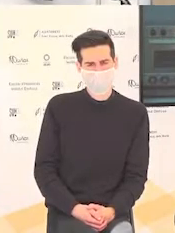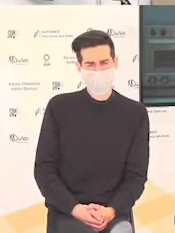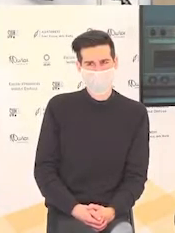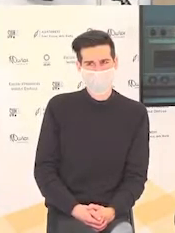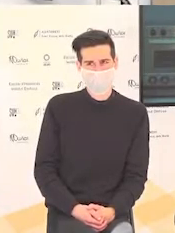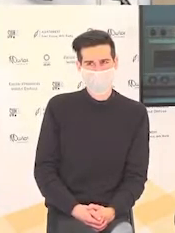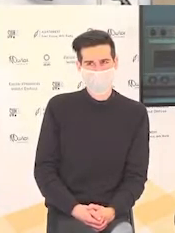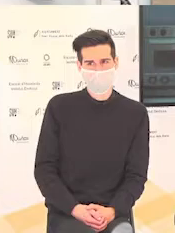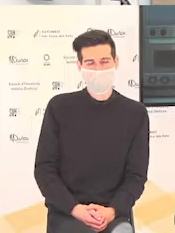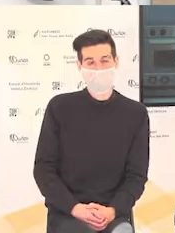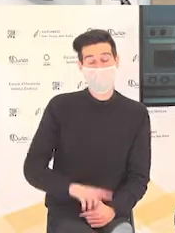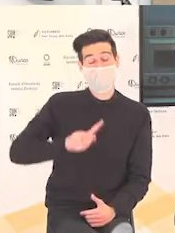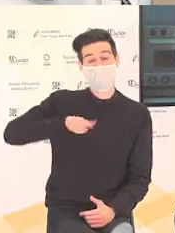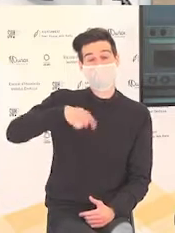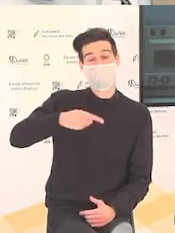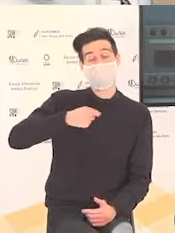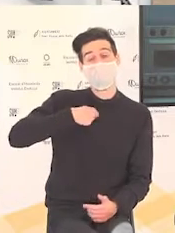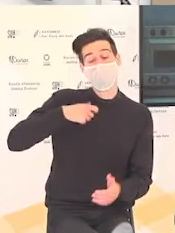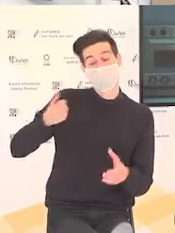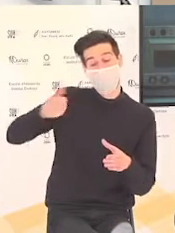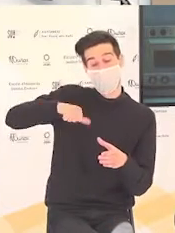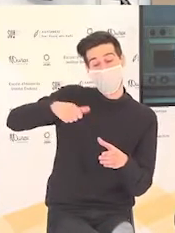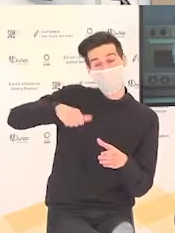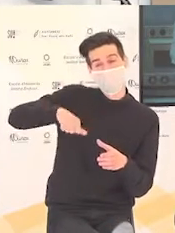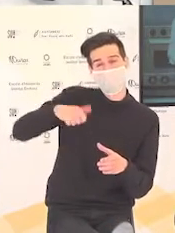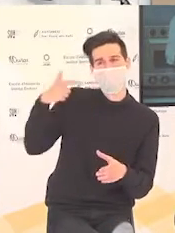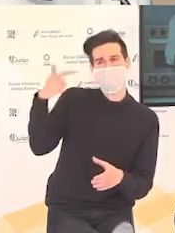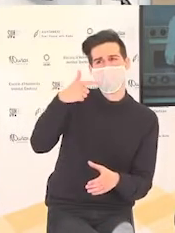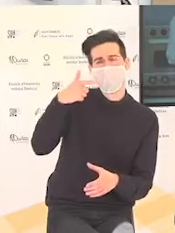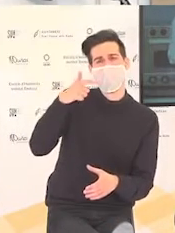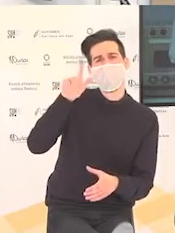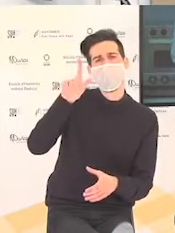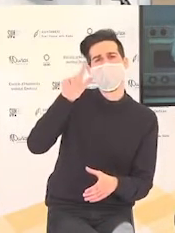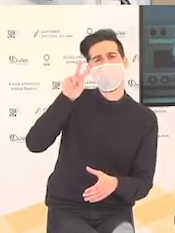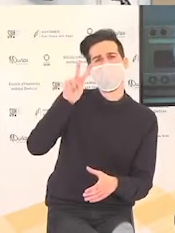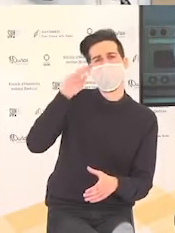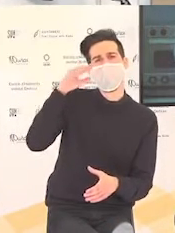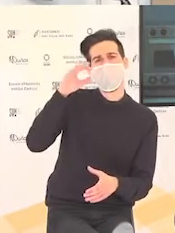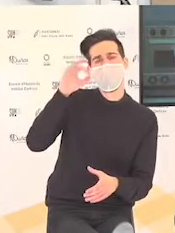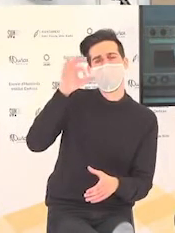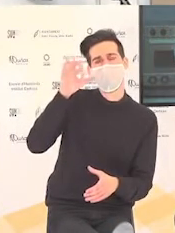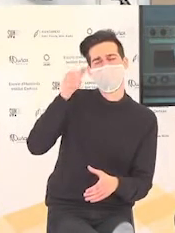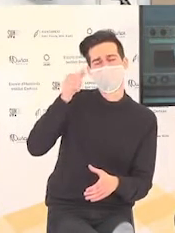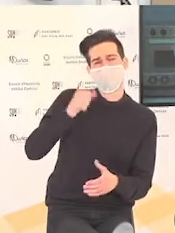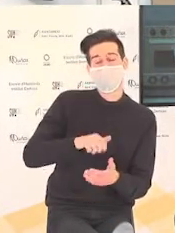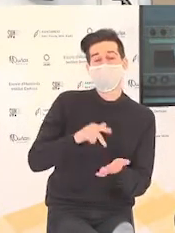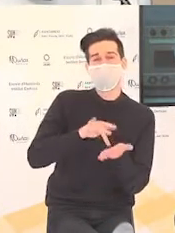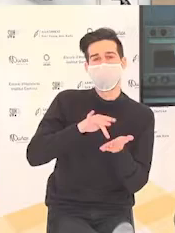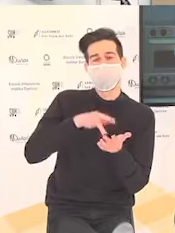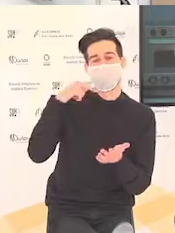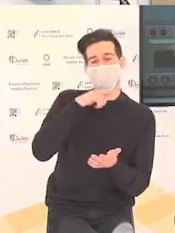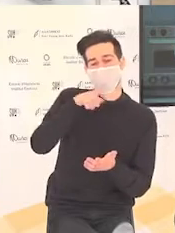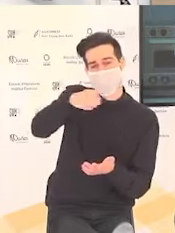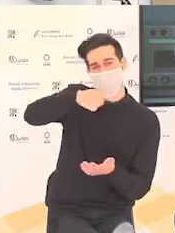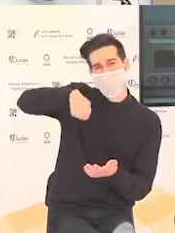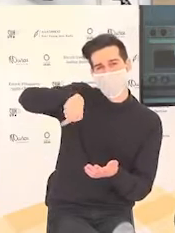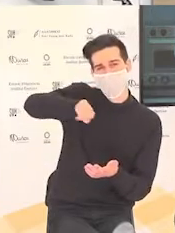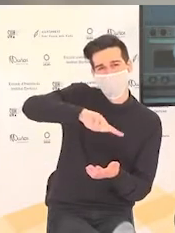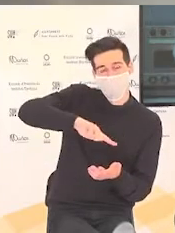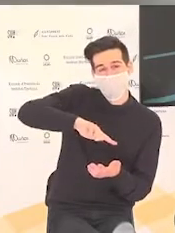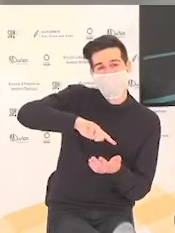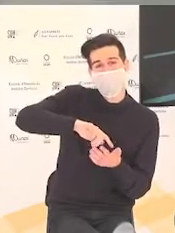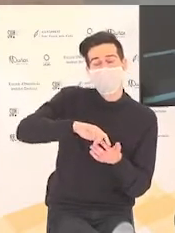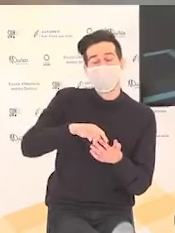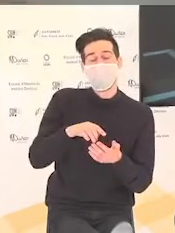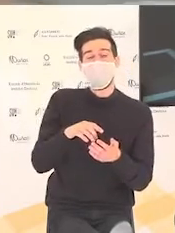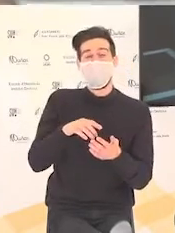product. Luego le he añadido un poquito de glucosa, porque si estamos en la pastelería cuando lo presentamos, no queremos que el merengue se me vaya desplazando, ¿no?